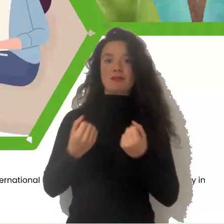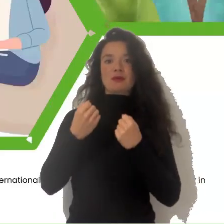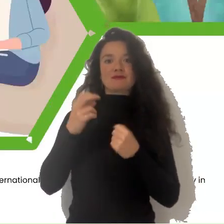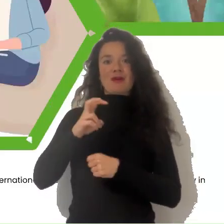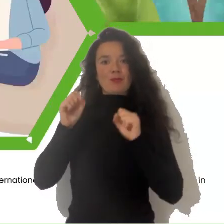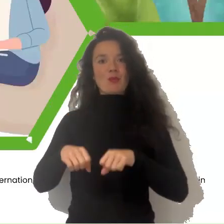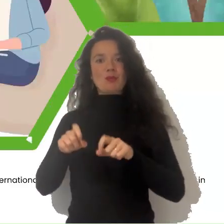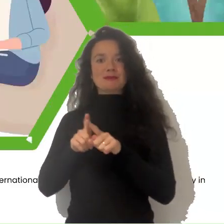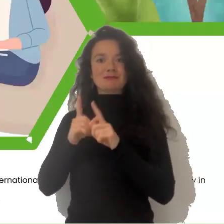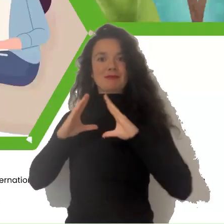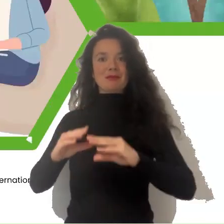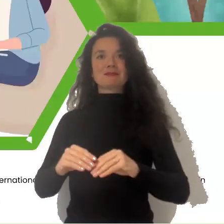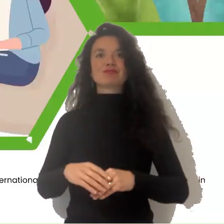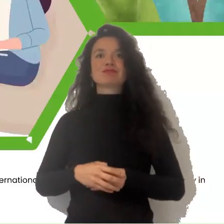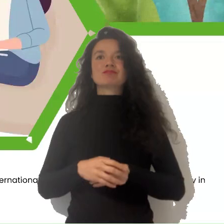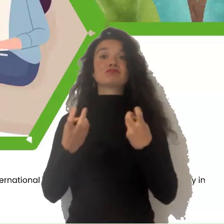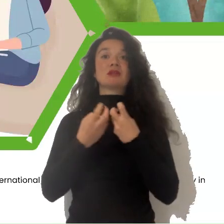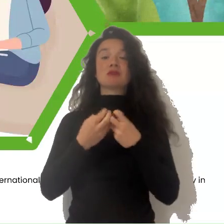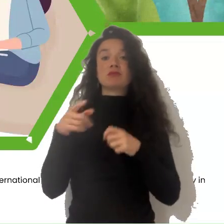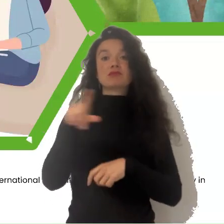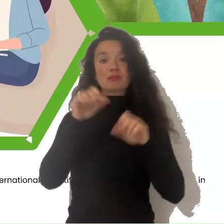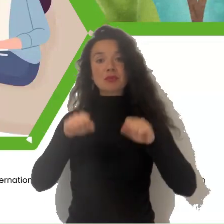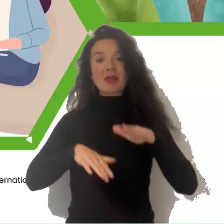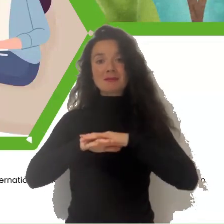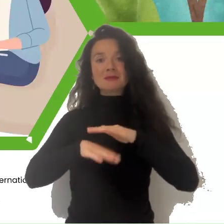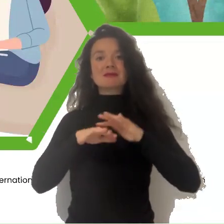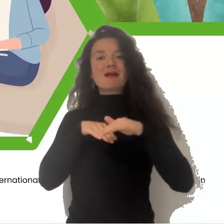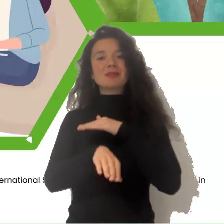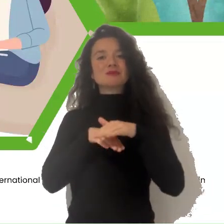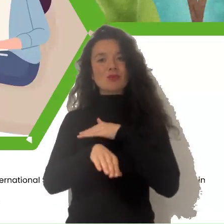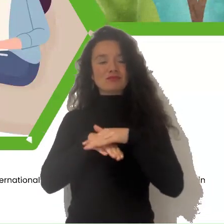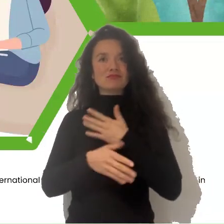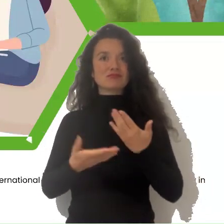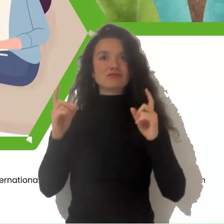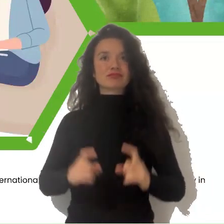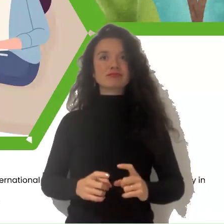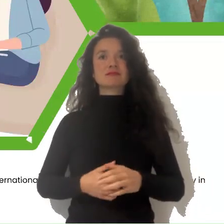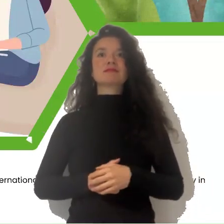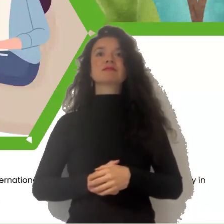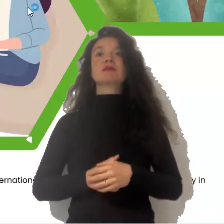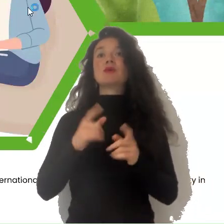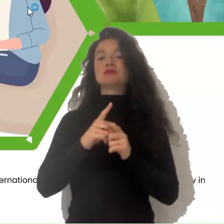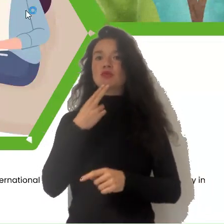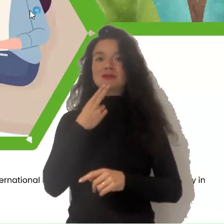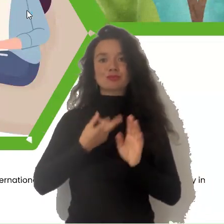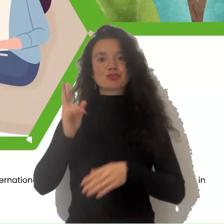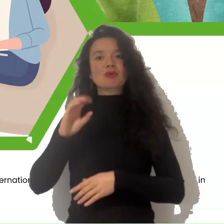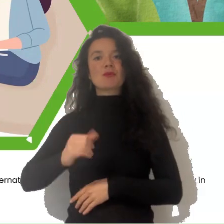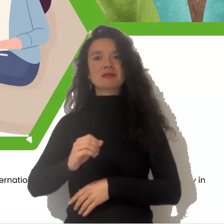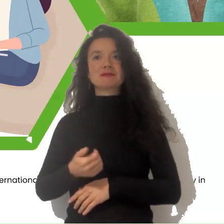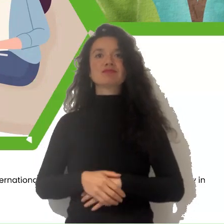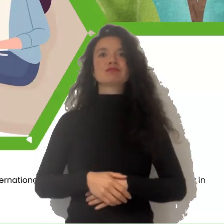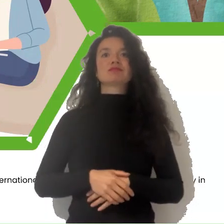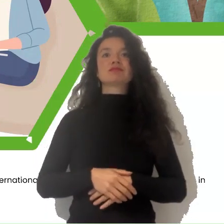Now we'll see what is the difference between green jobs and greening jobs and professions. Green jobs, let's say,